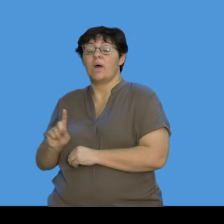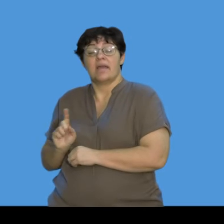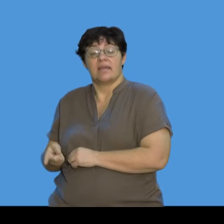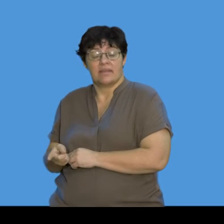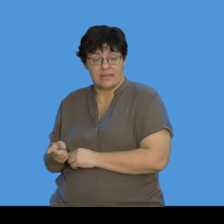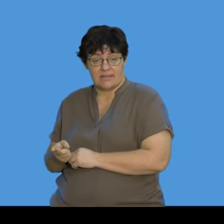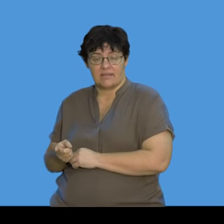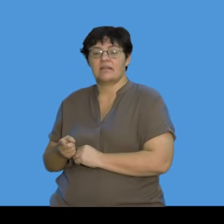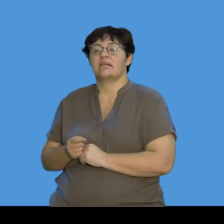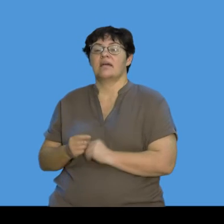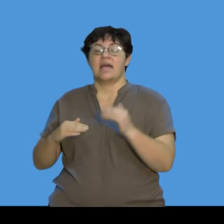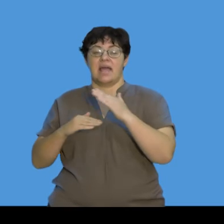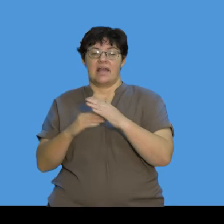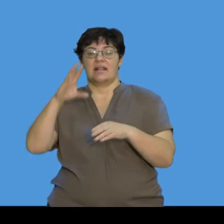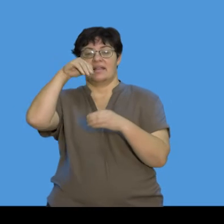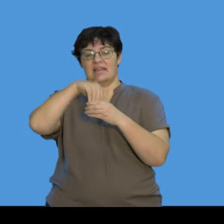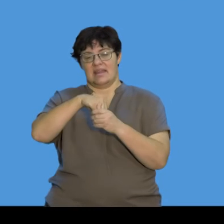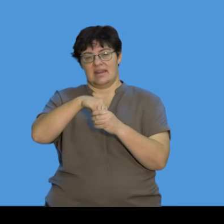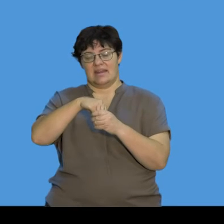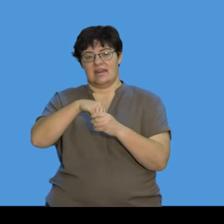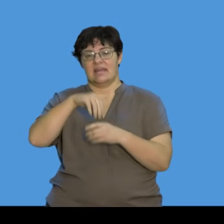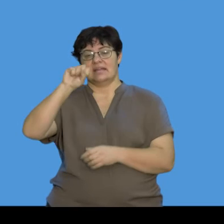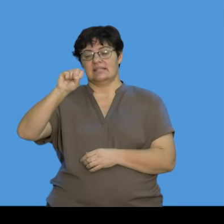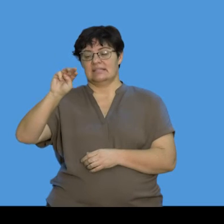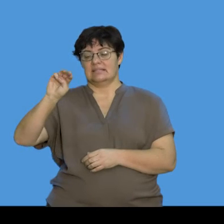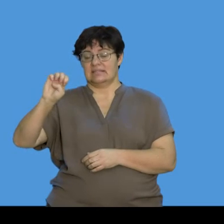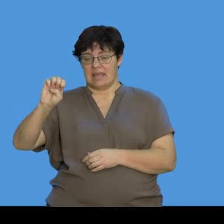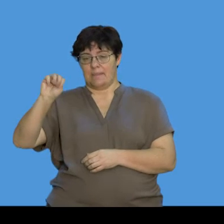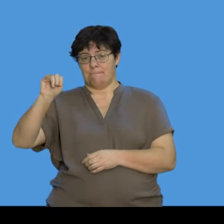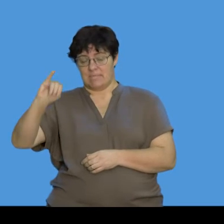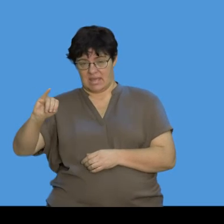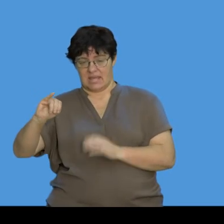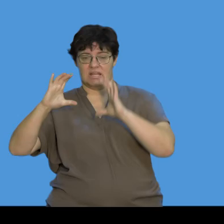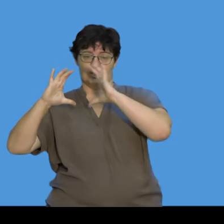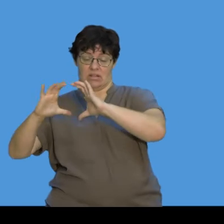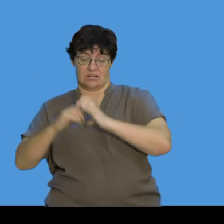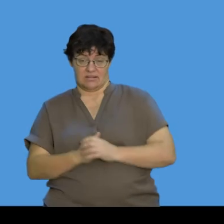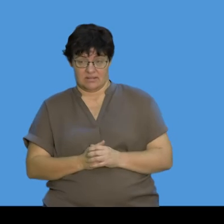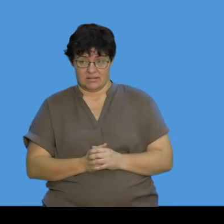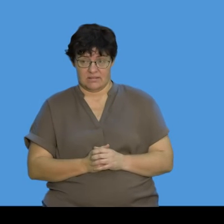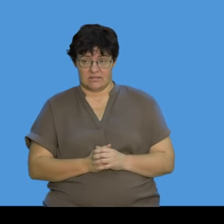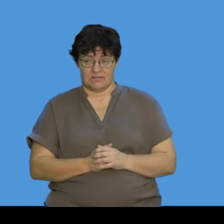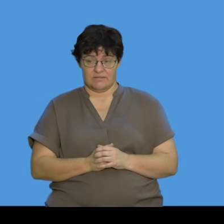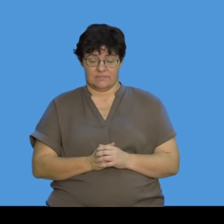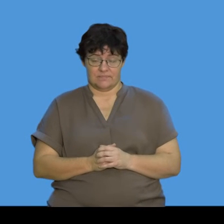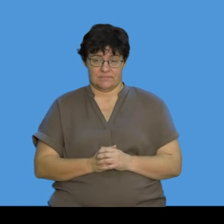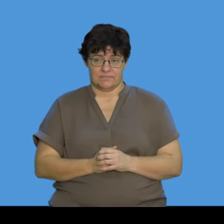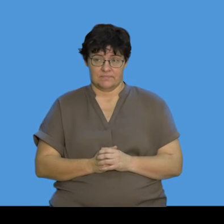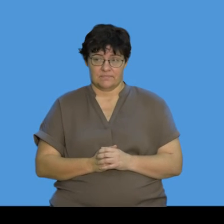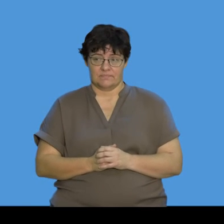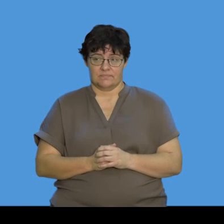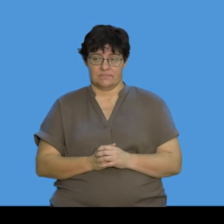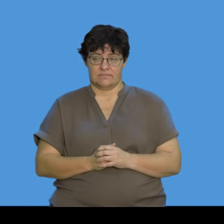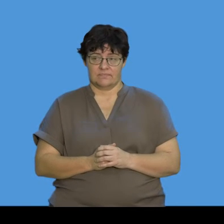reason for this? It will be angle in semicircle. Semicircle.